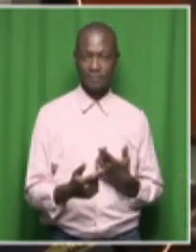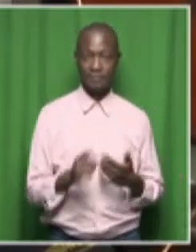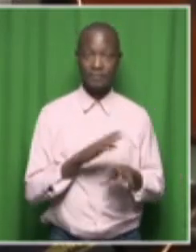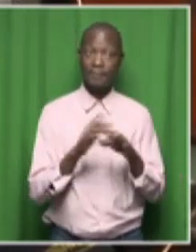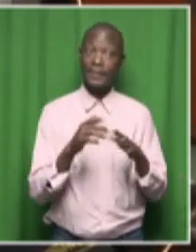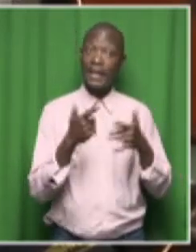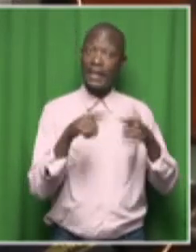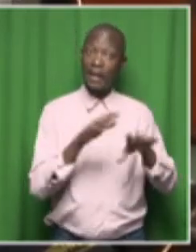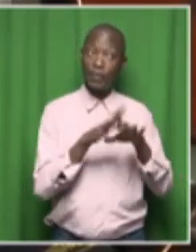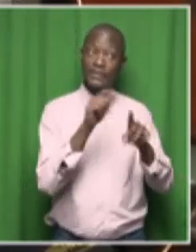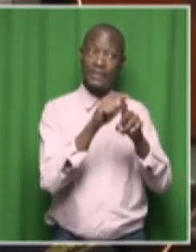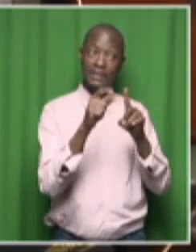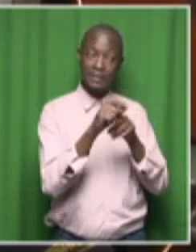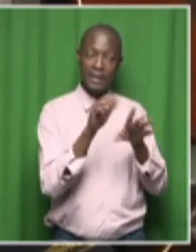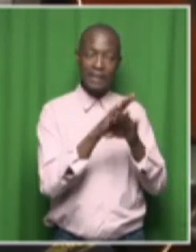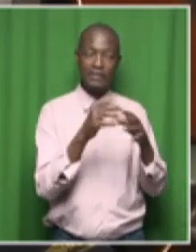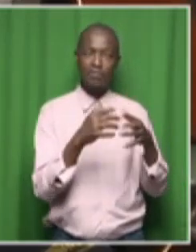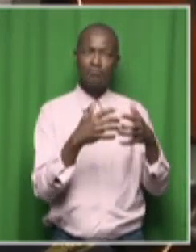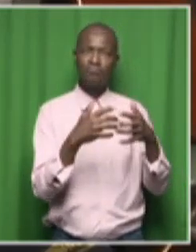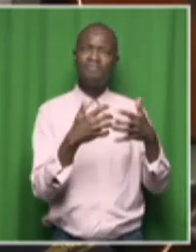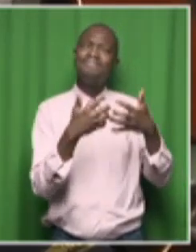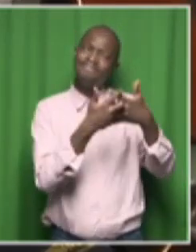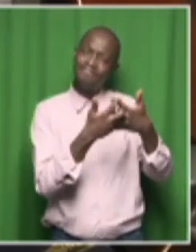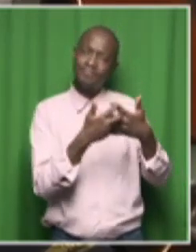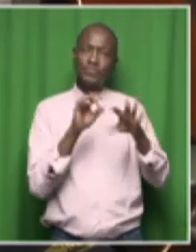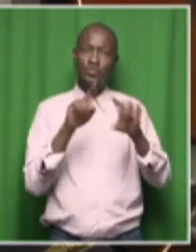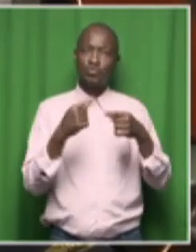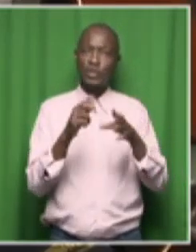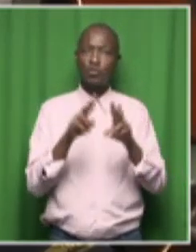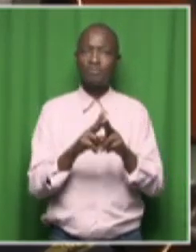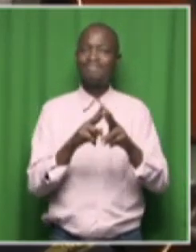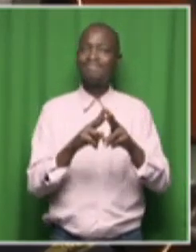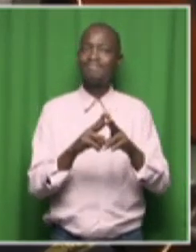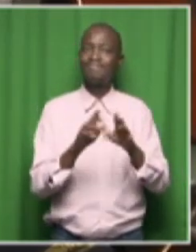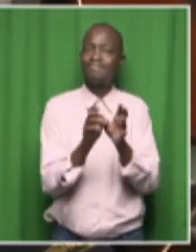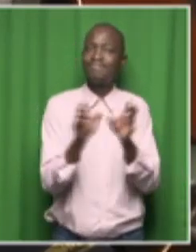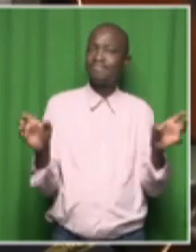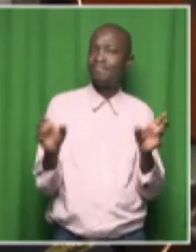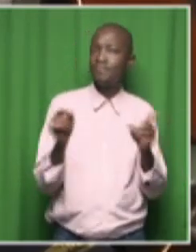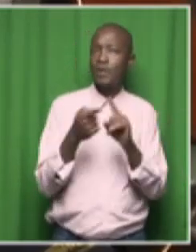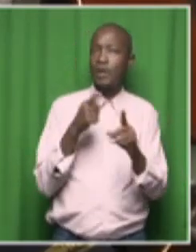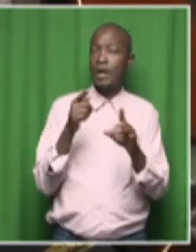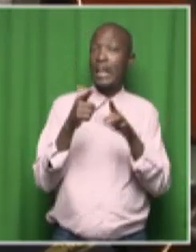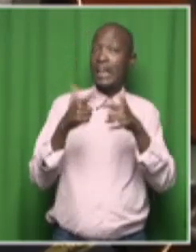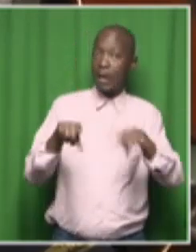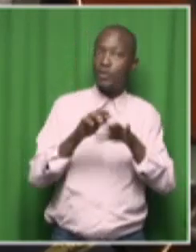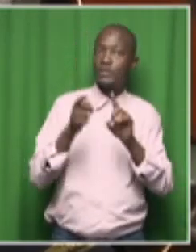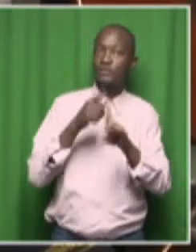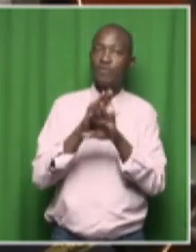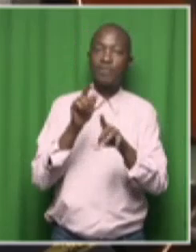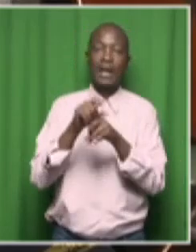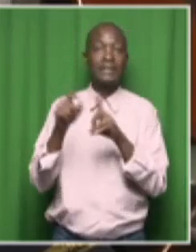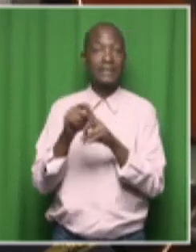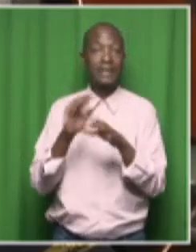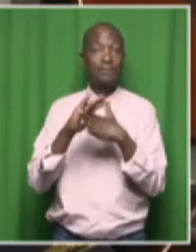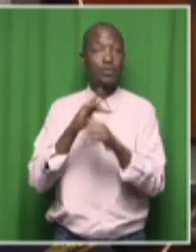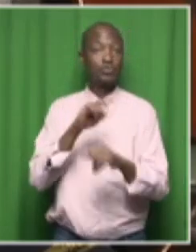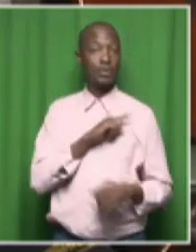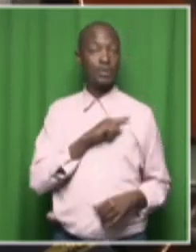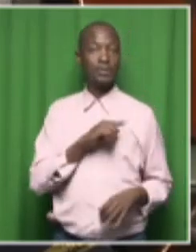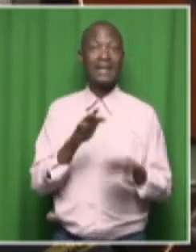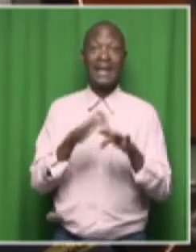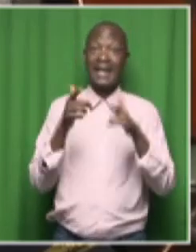Language and culture, they are very intertwined, so you cannot divorce language from culture. Because language is used